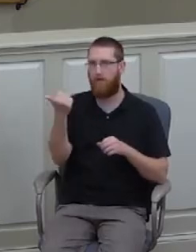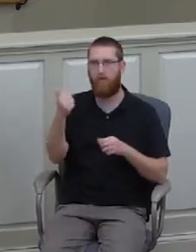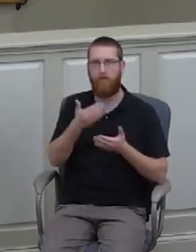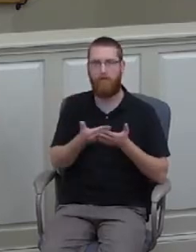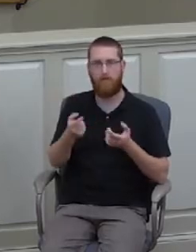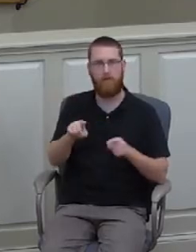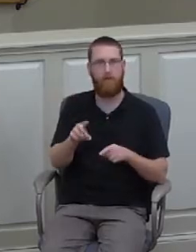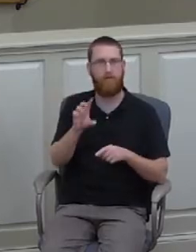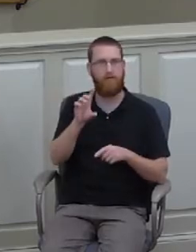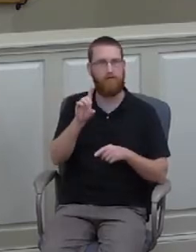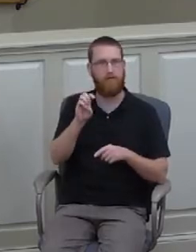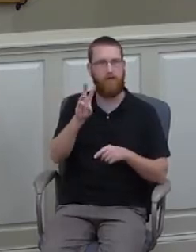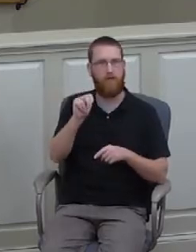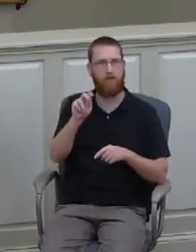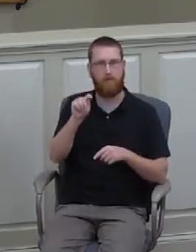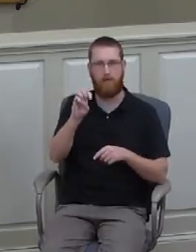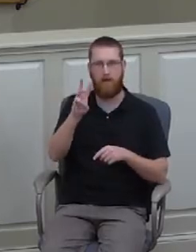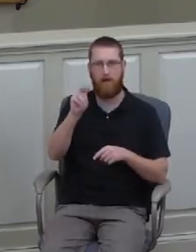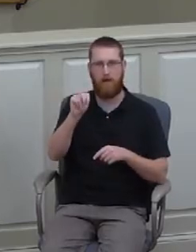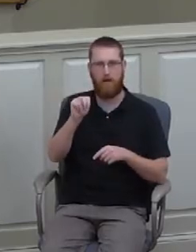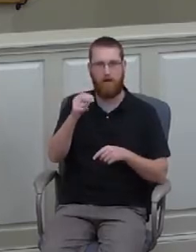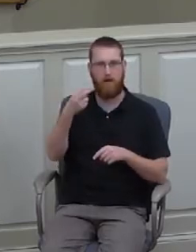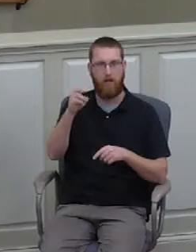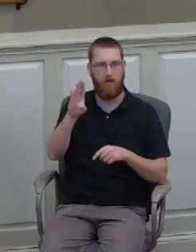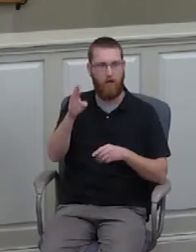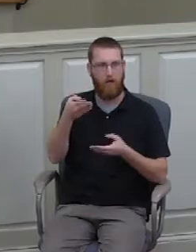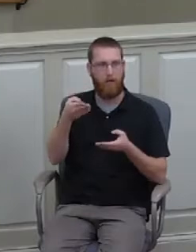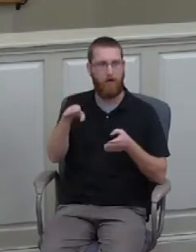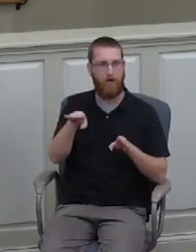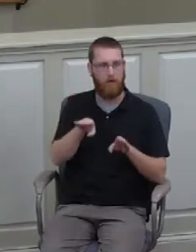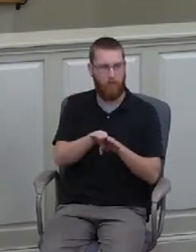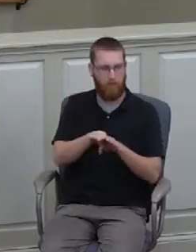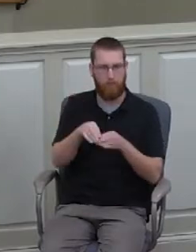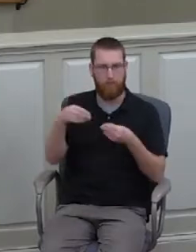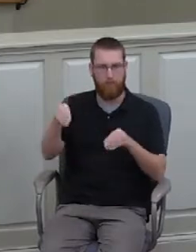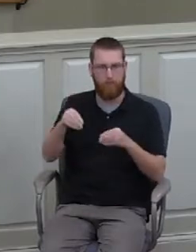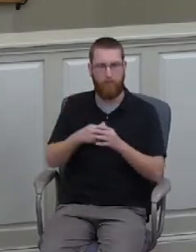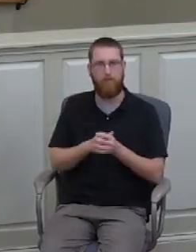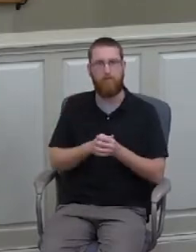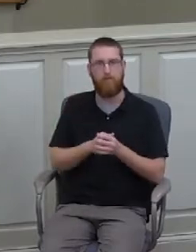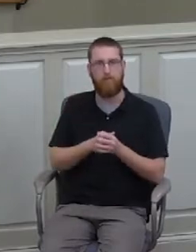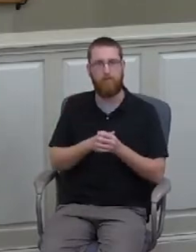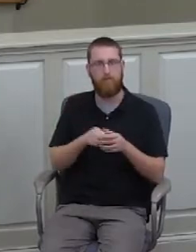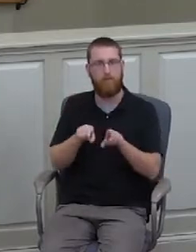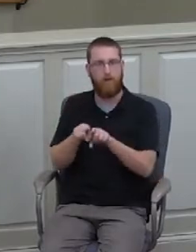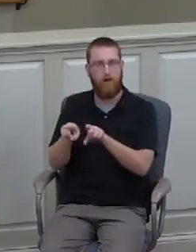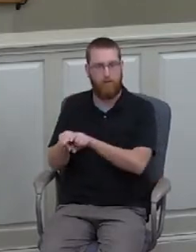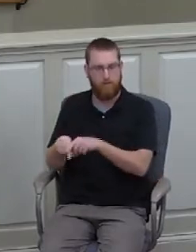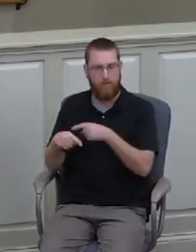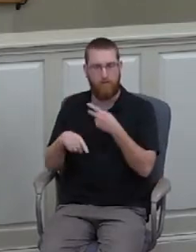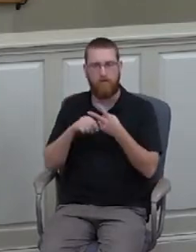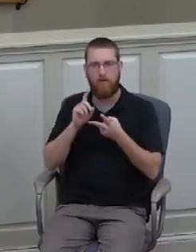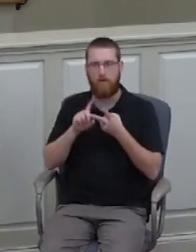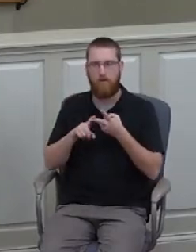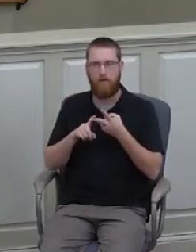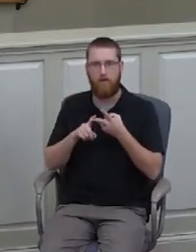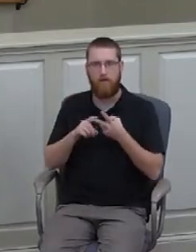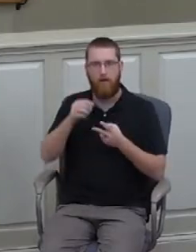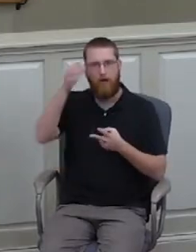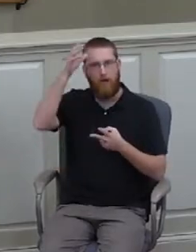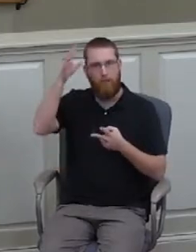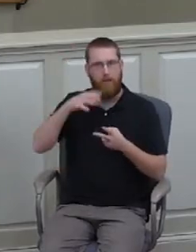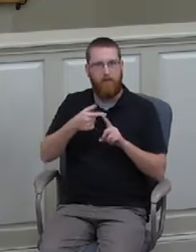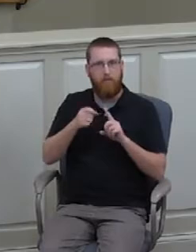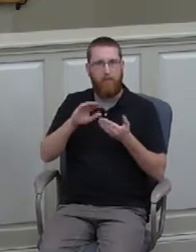downtown. That's the year the Hub department store closed. It is also the year that men from the